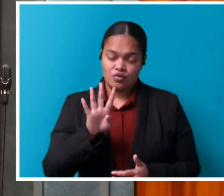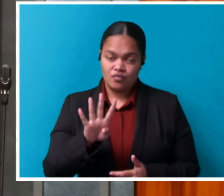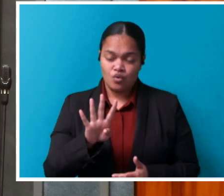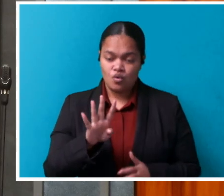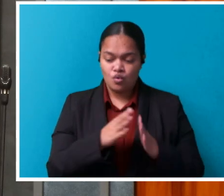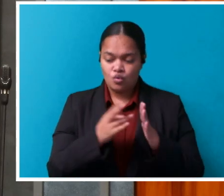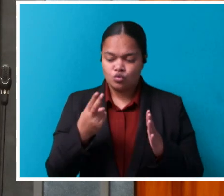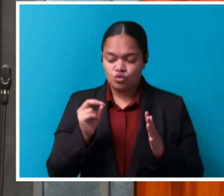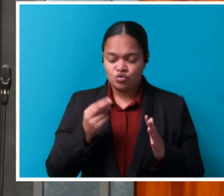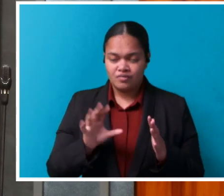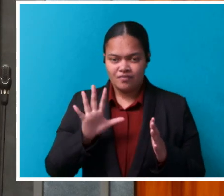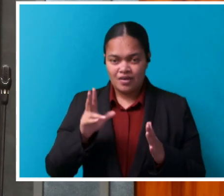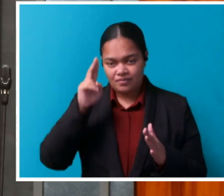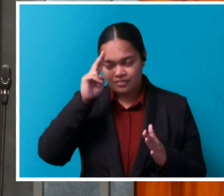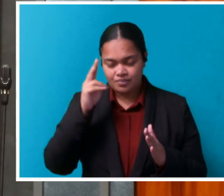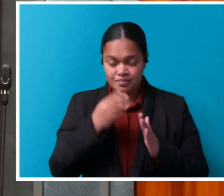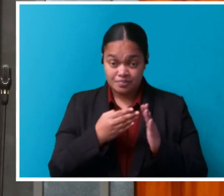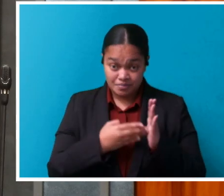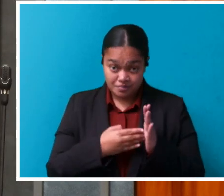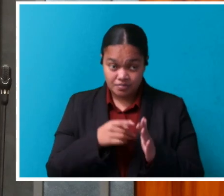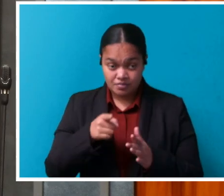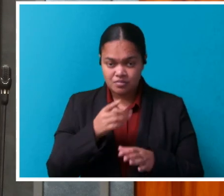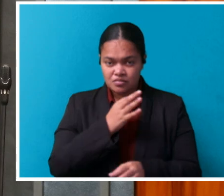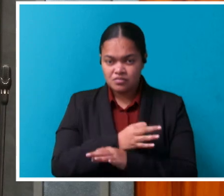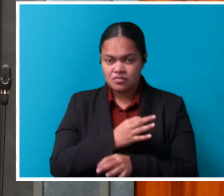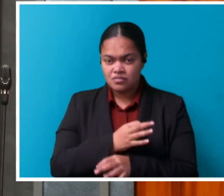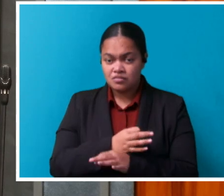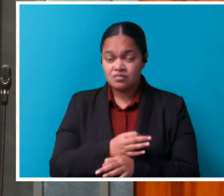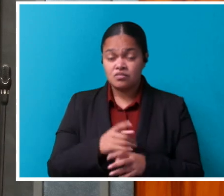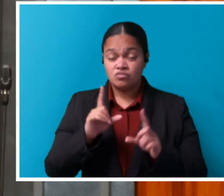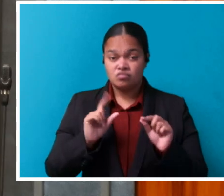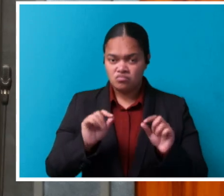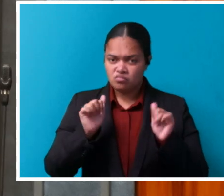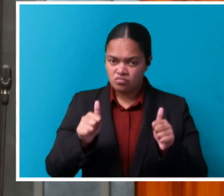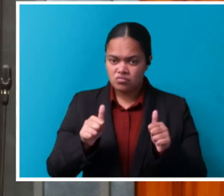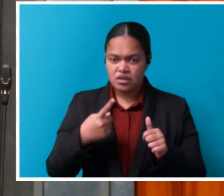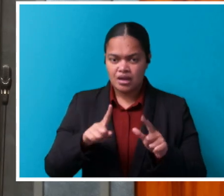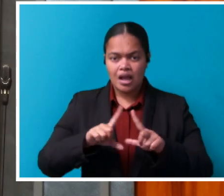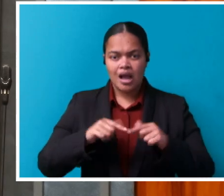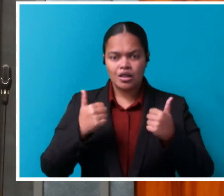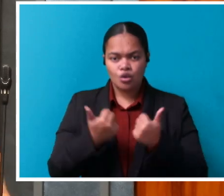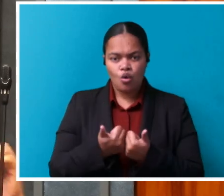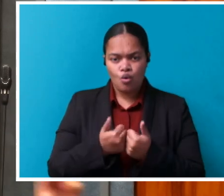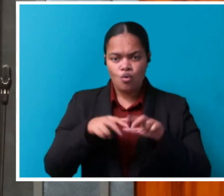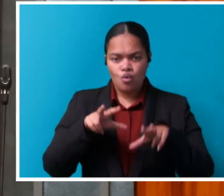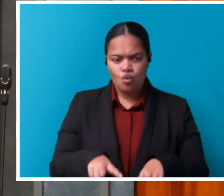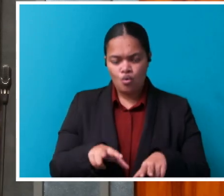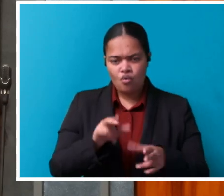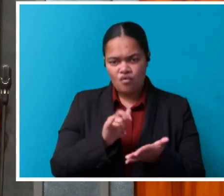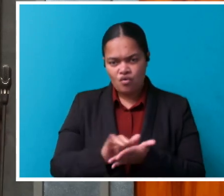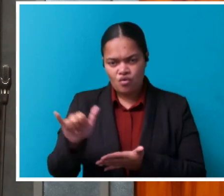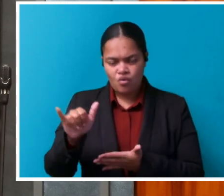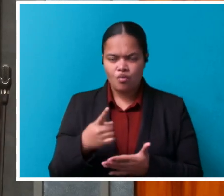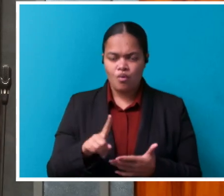2024-25 national budget, the function travel clearance, guarantor clearance, bond enforcement and